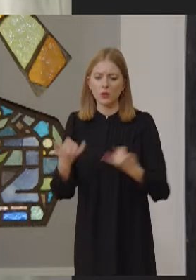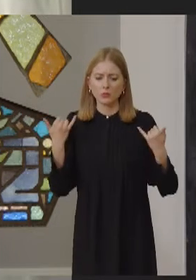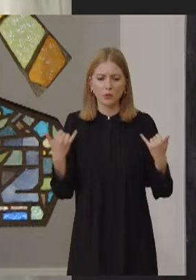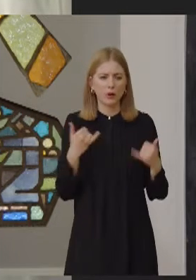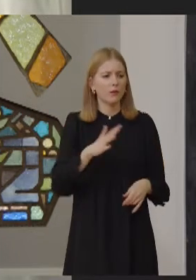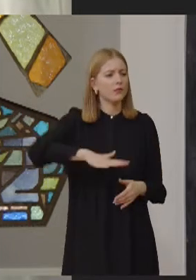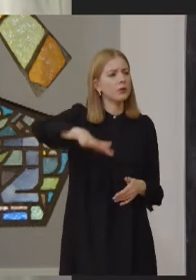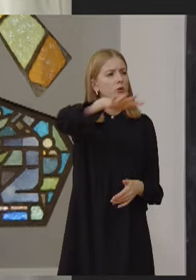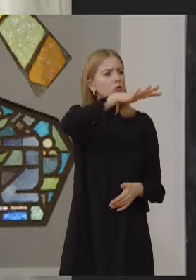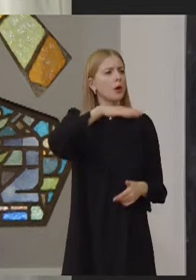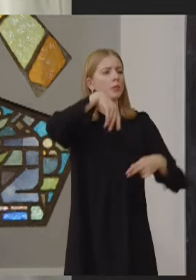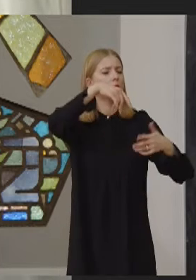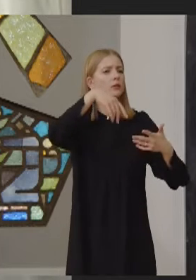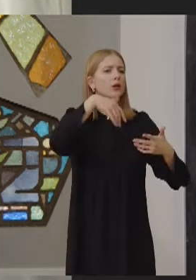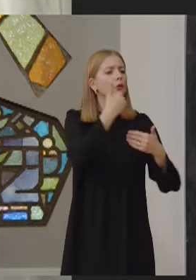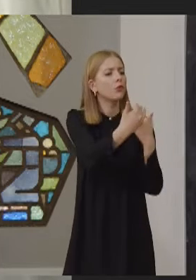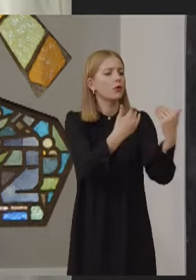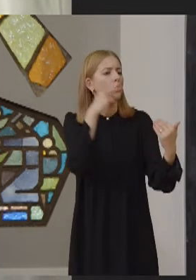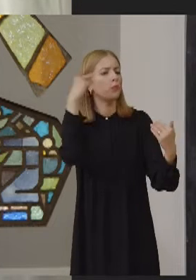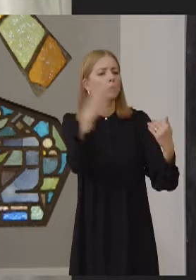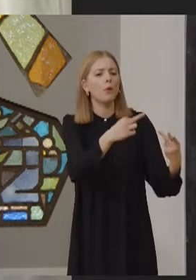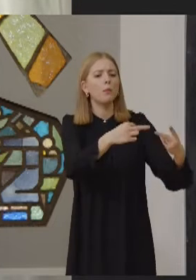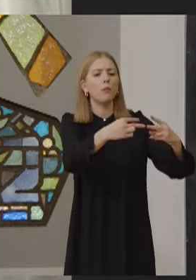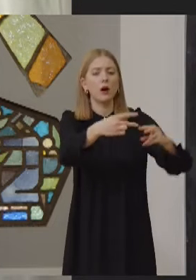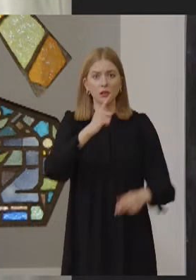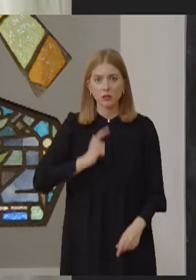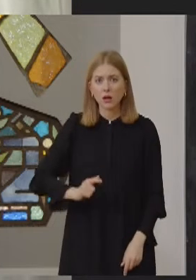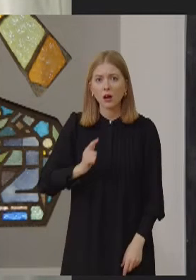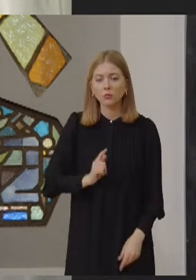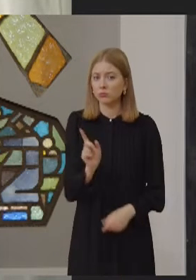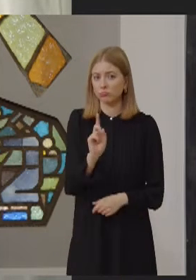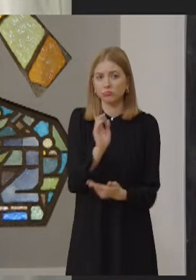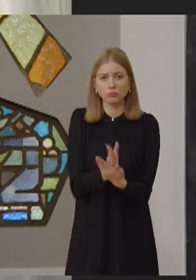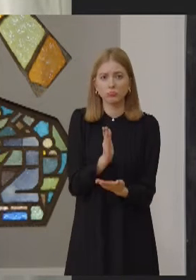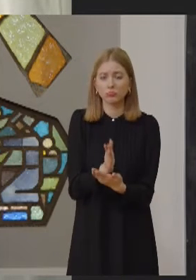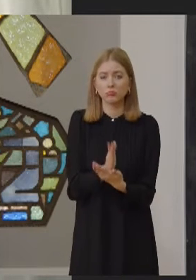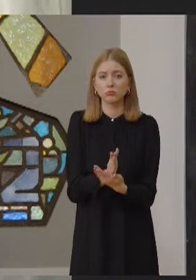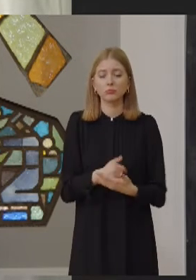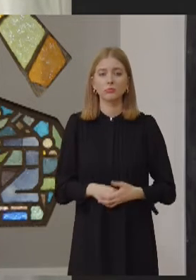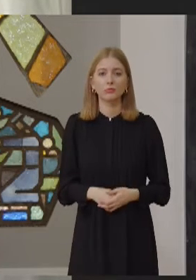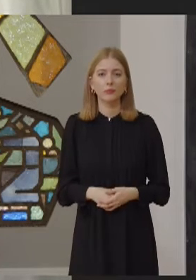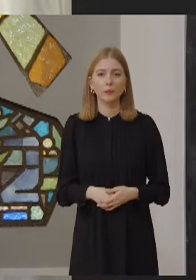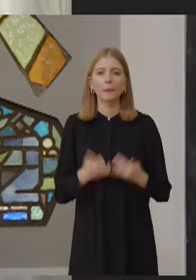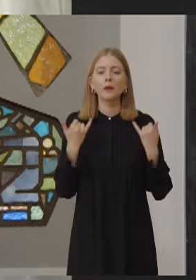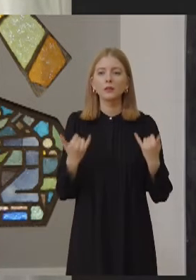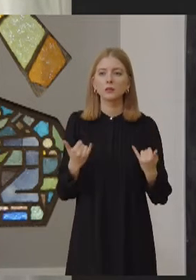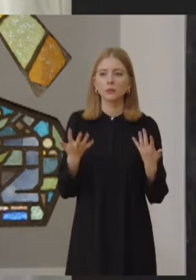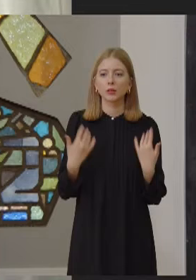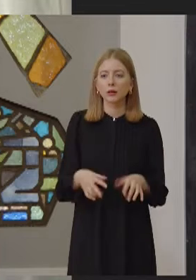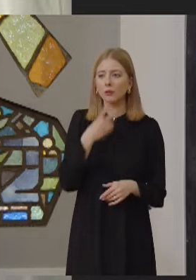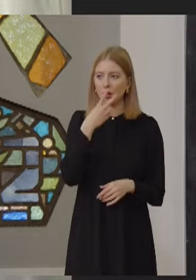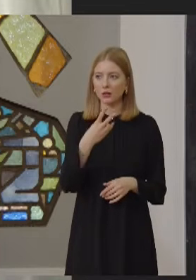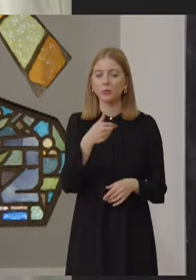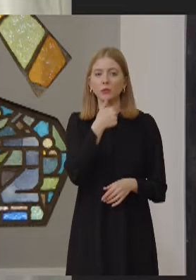not wait for a certain consensus in the society on this issue. And